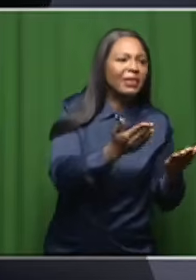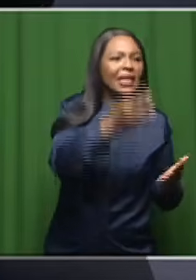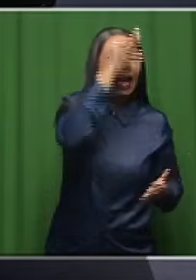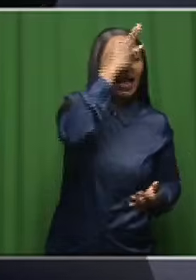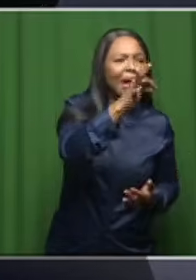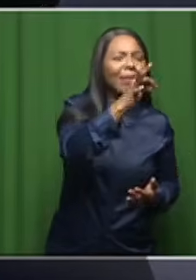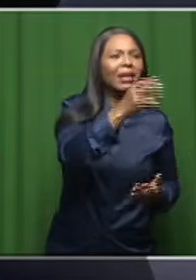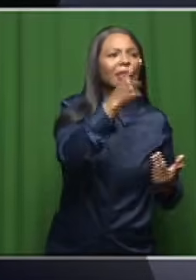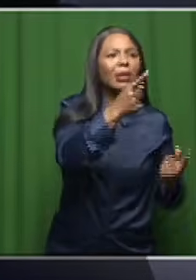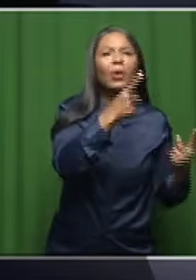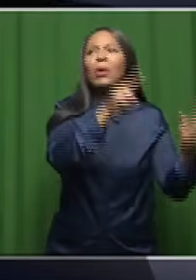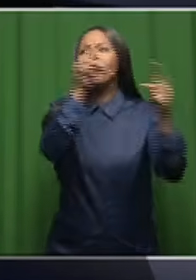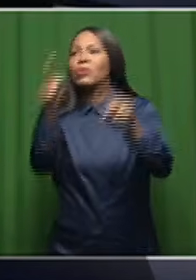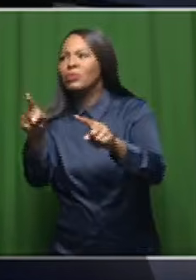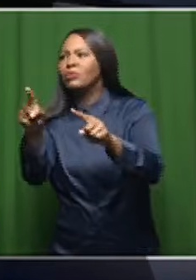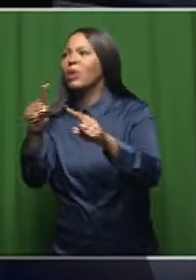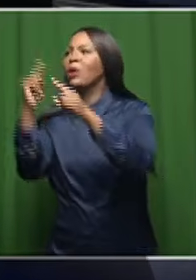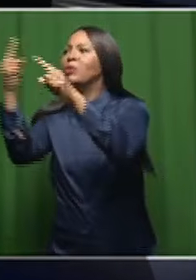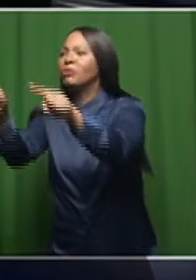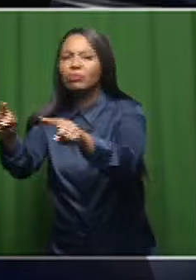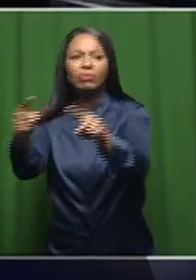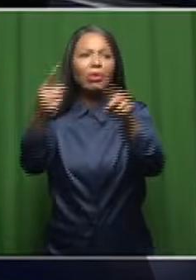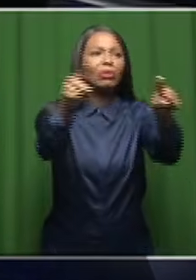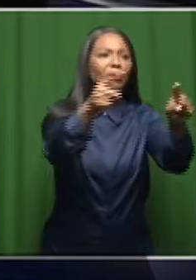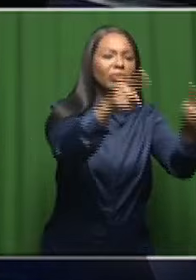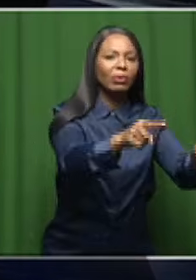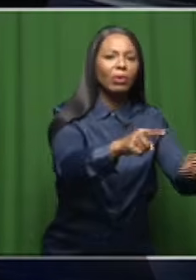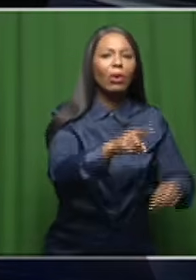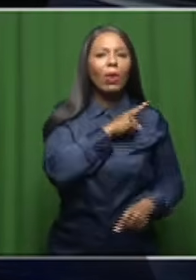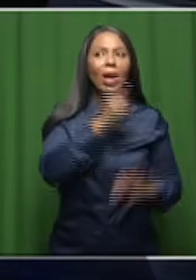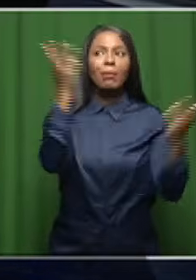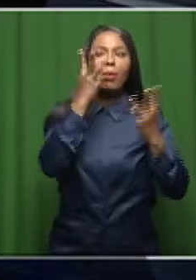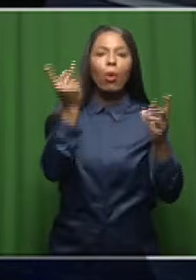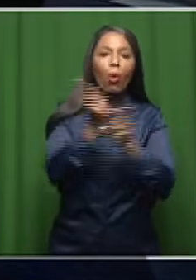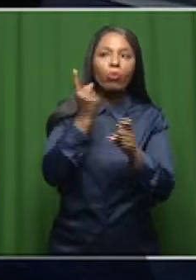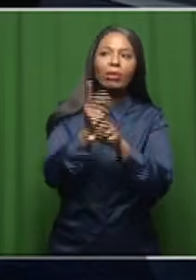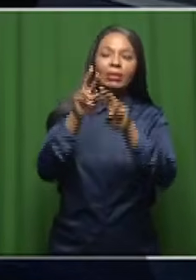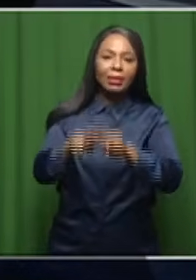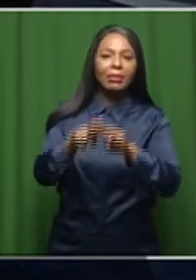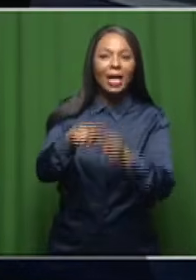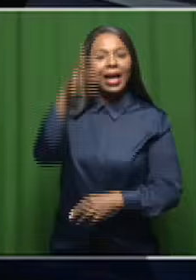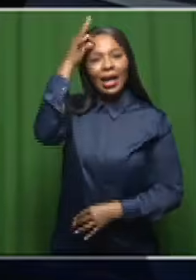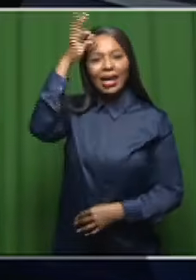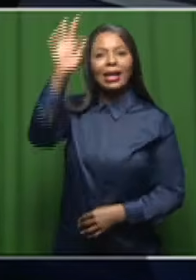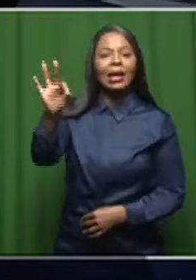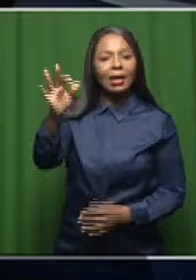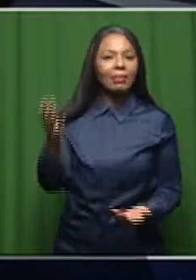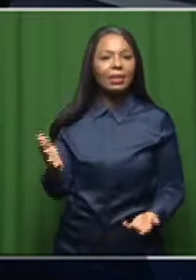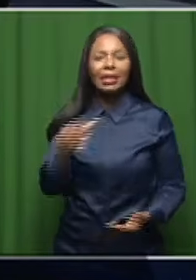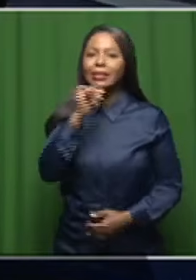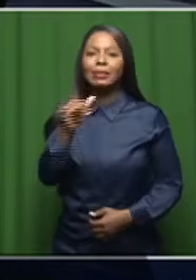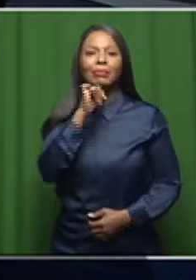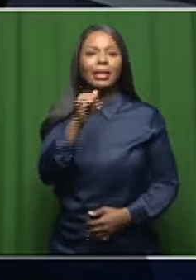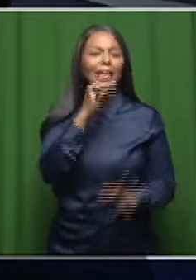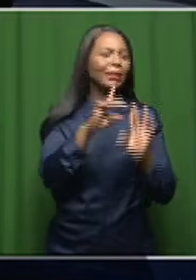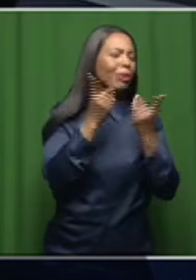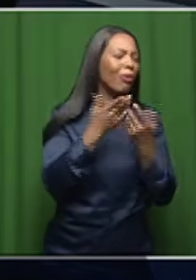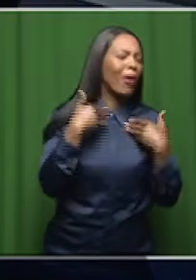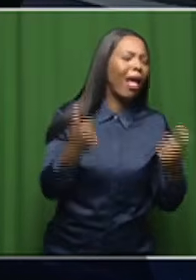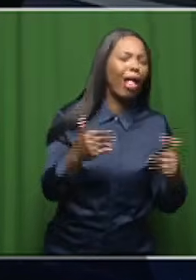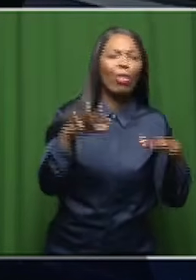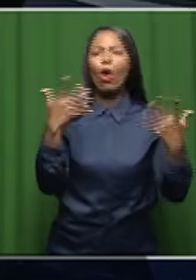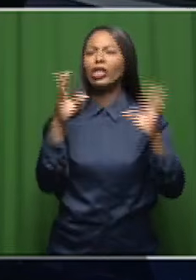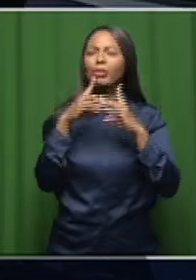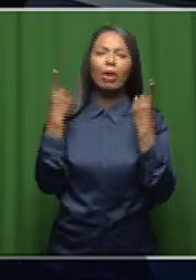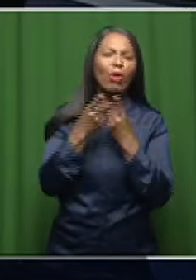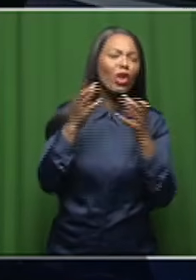government, all that the citizen sees is government department as a single face. Yeah, it doesn't working in matter whether silos you're as well. Department of Health, Department